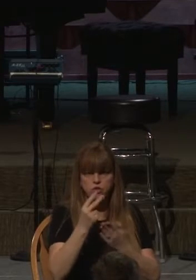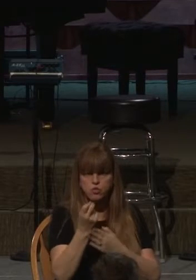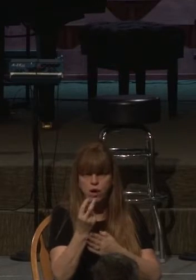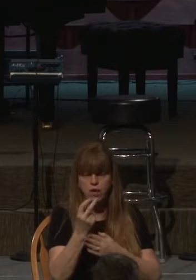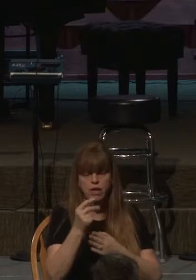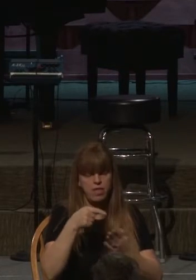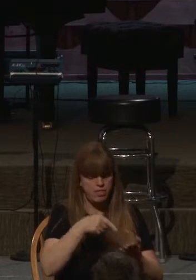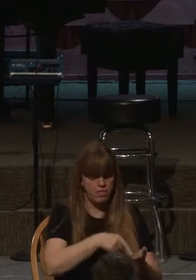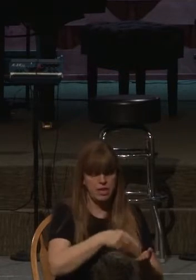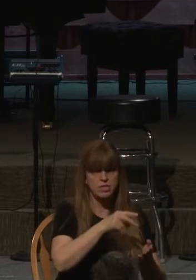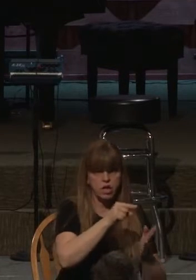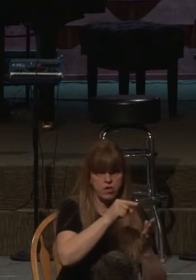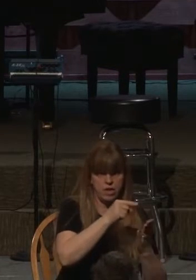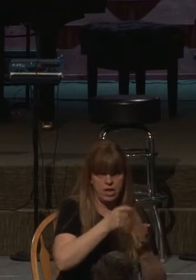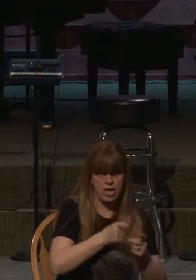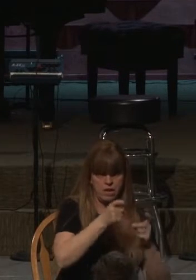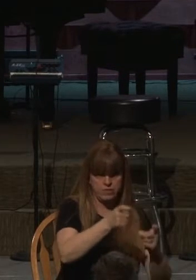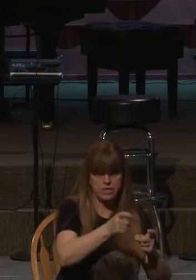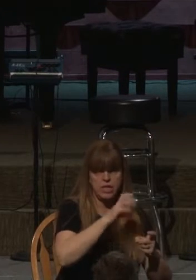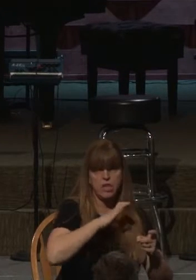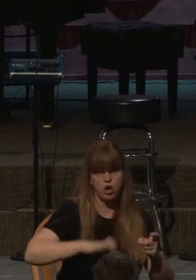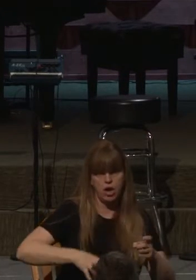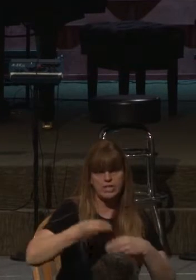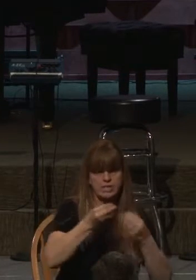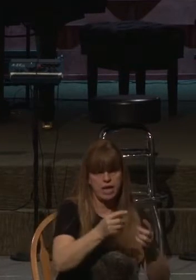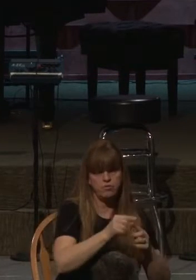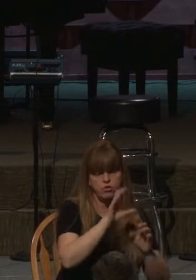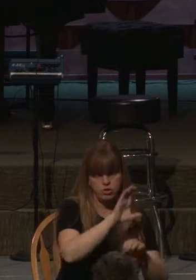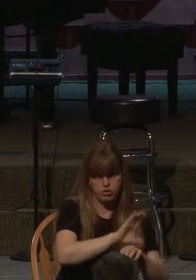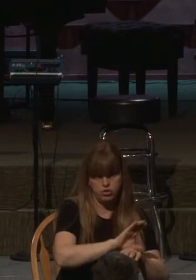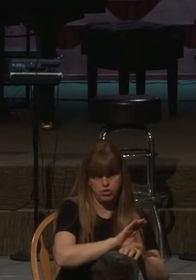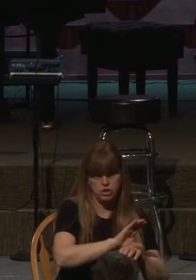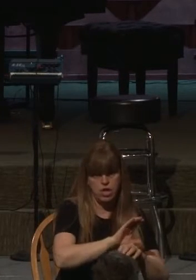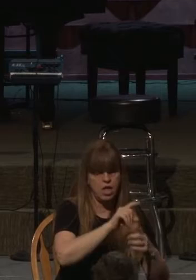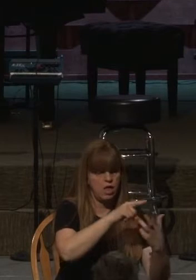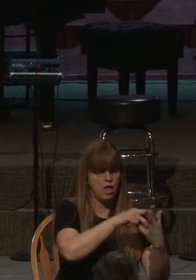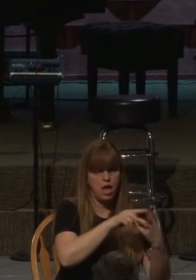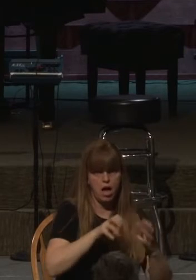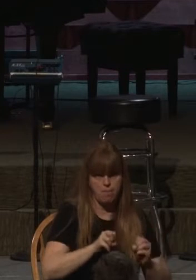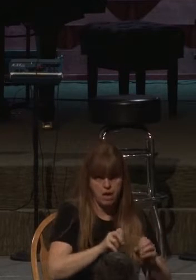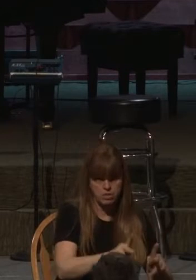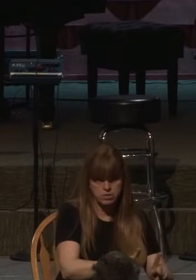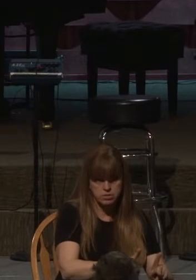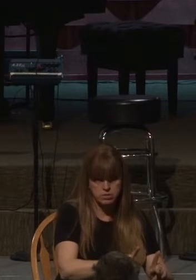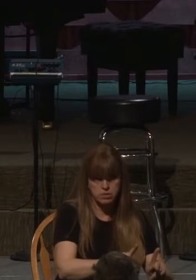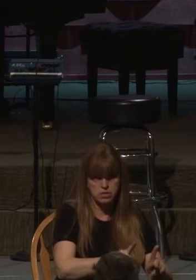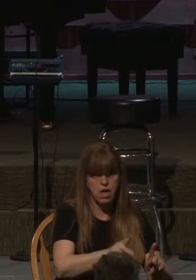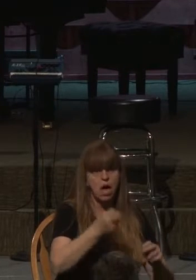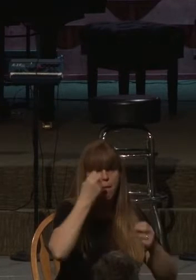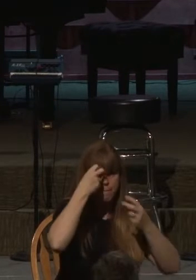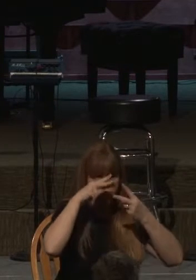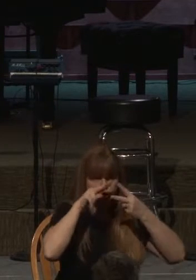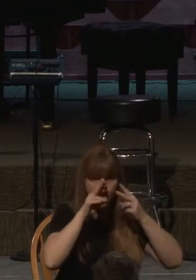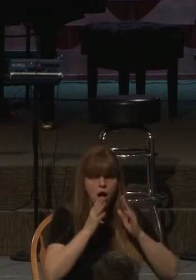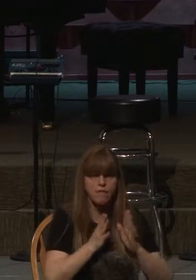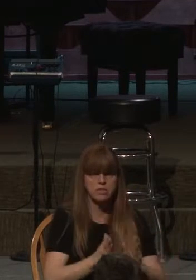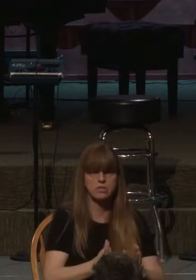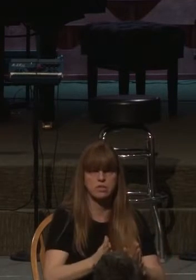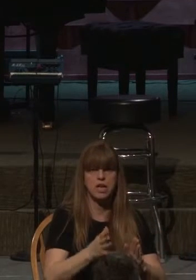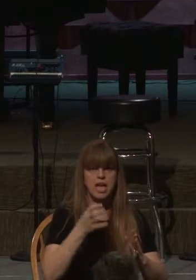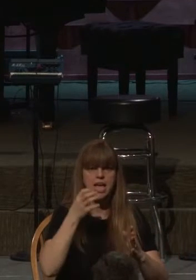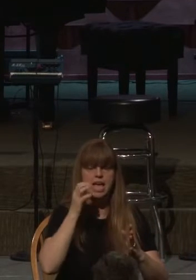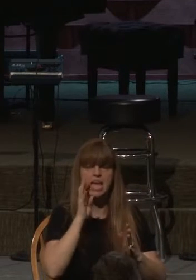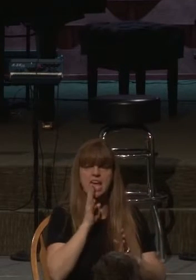gifts Christ gave to the church. He gave the apostles and the prophets. He gave